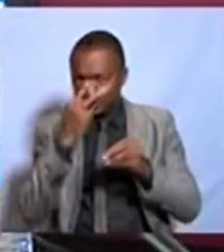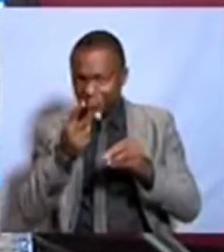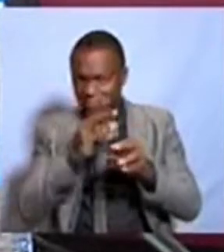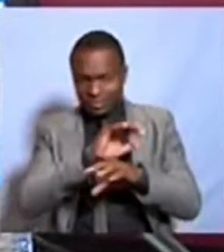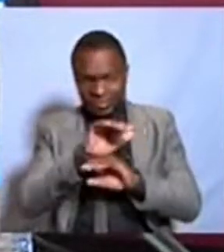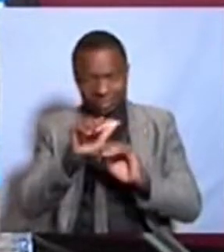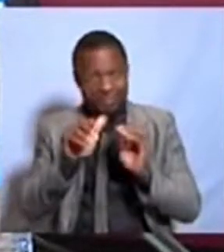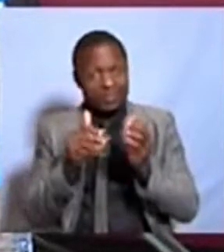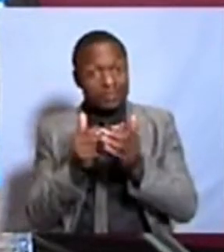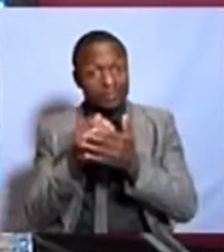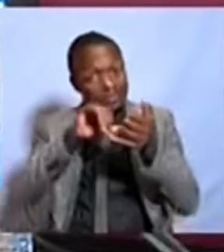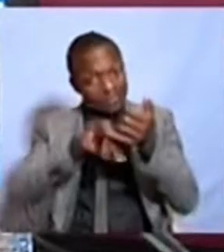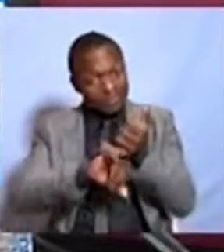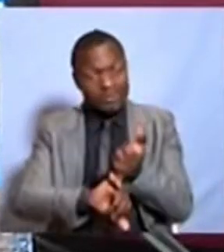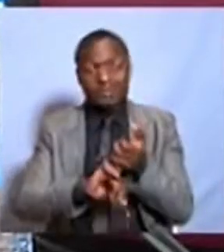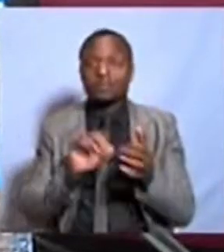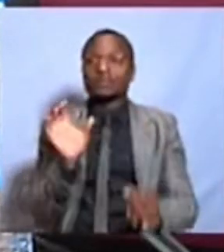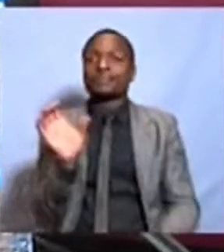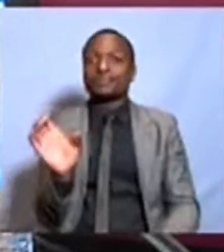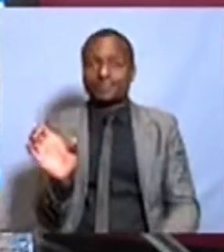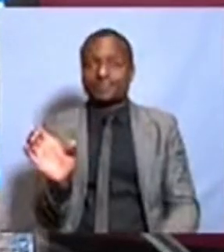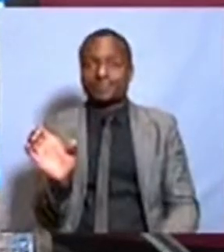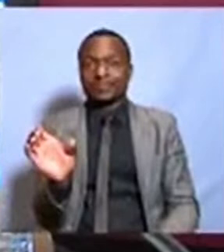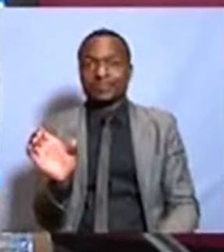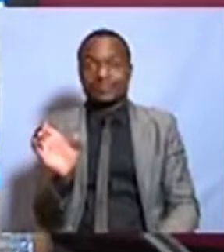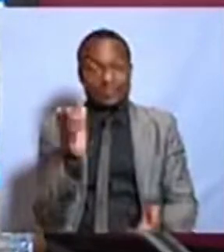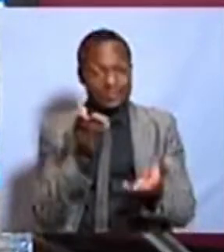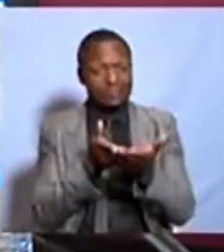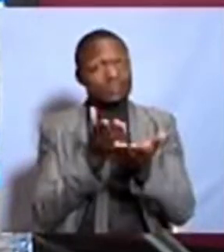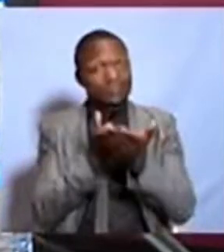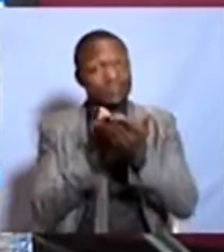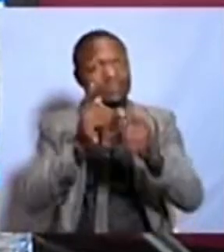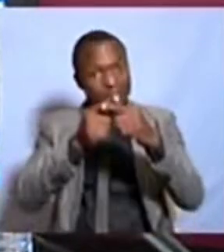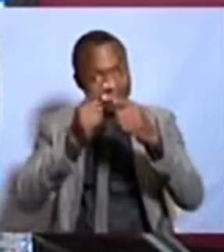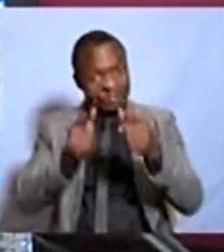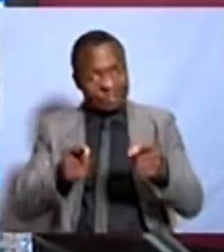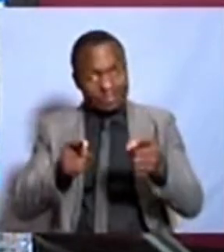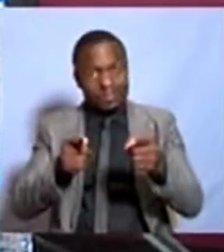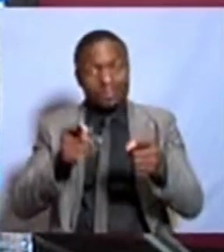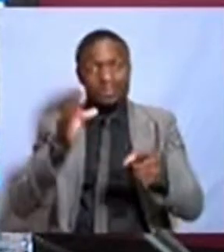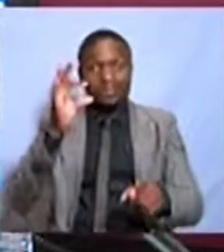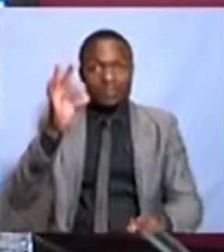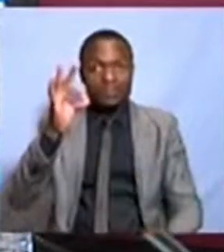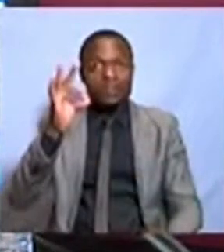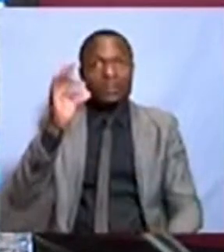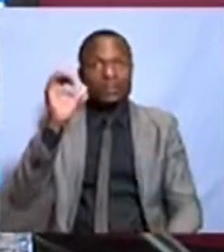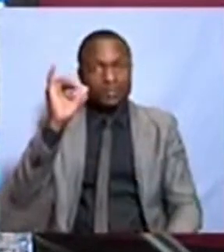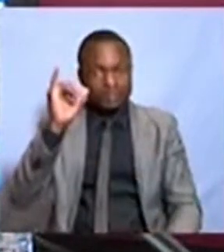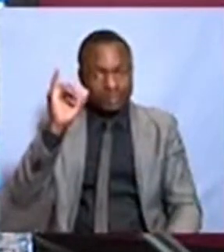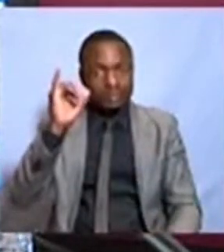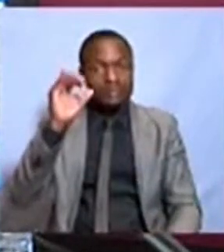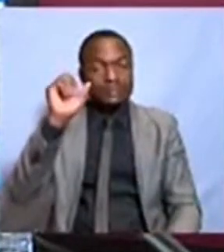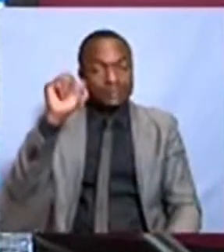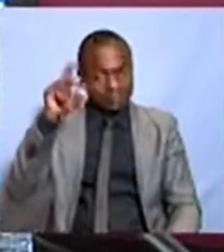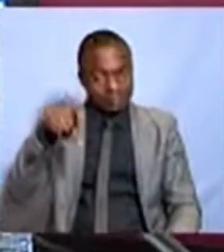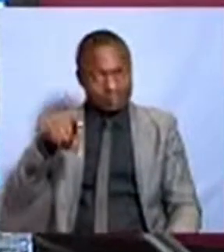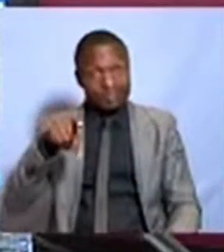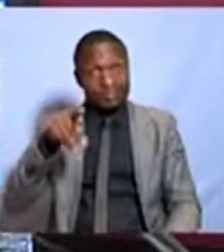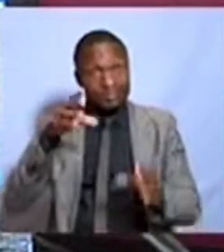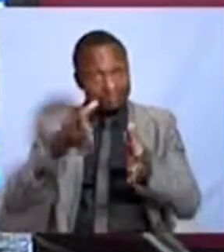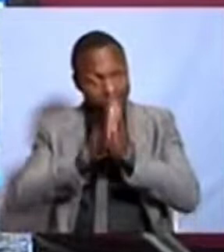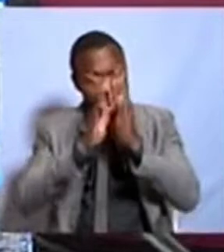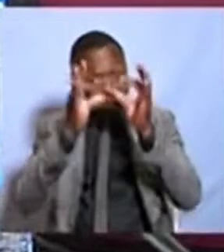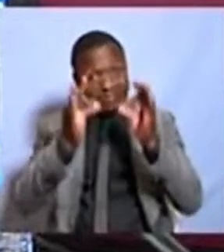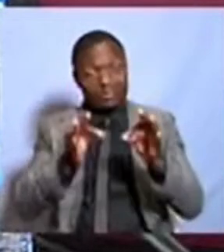social sector in this submission. But in regards to FSP and us seeing poverty, if poverty